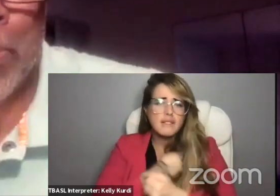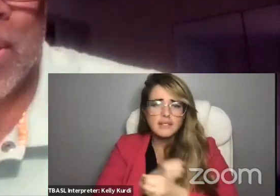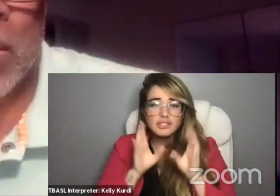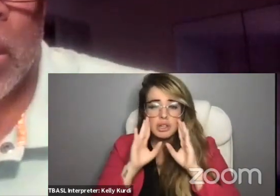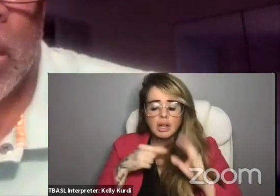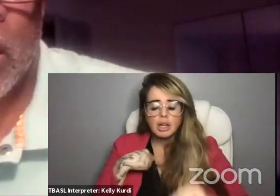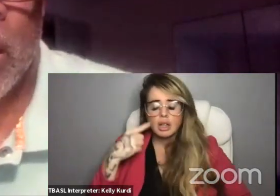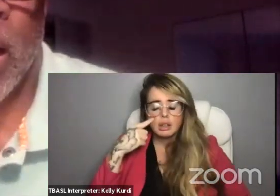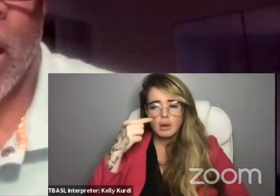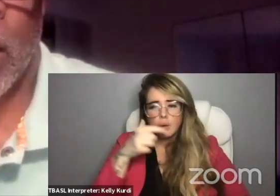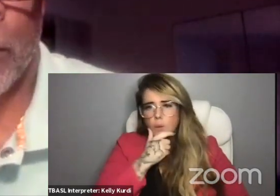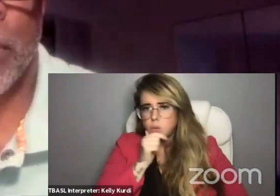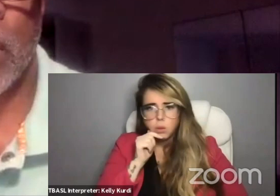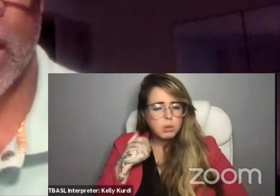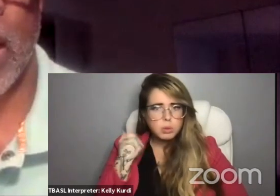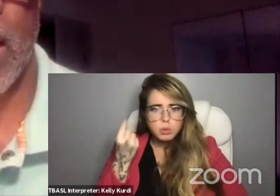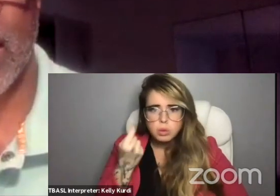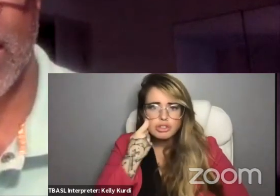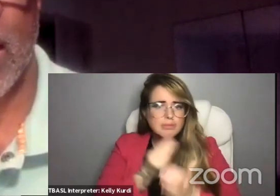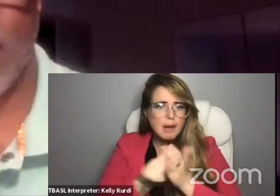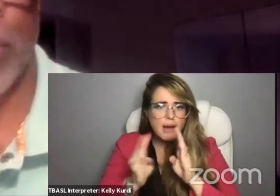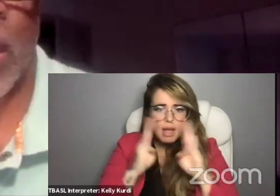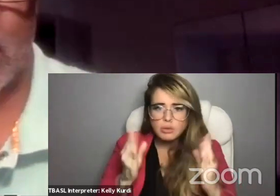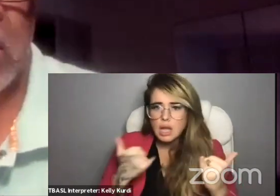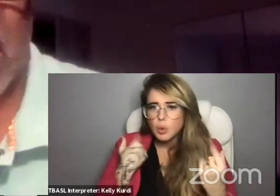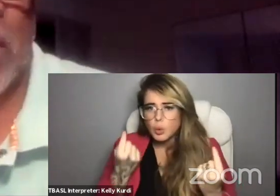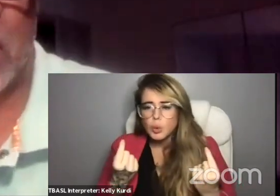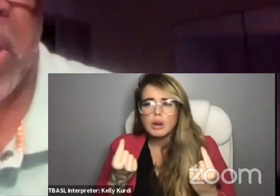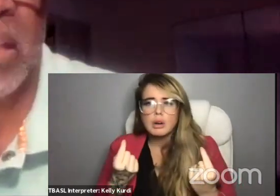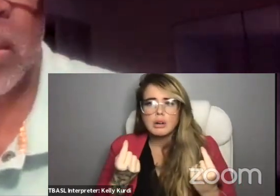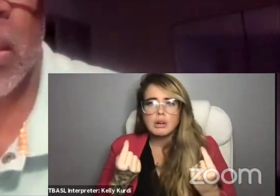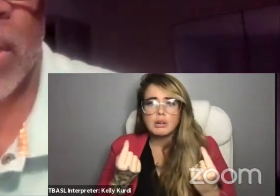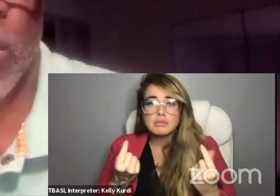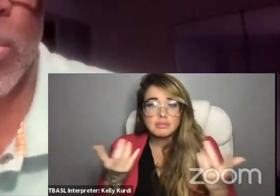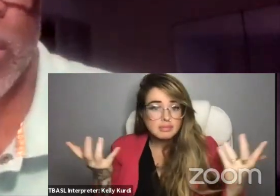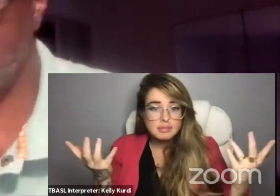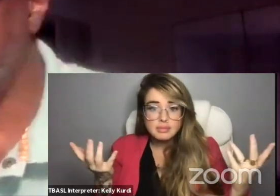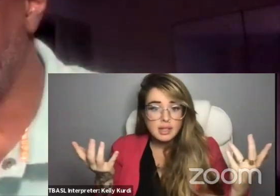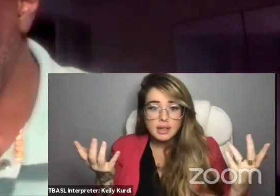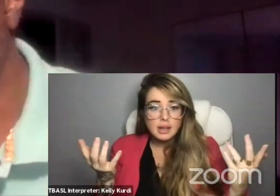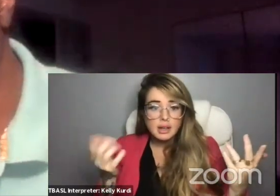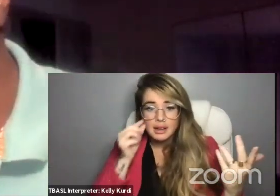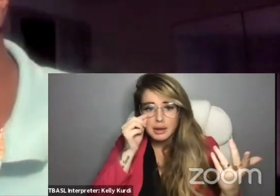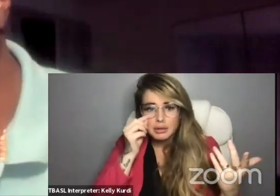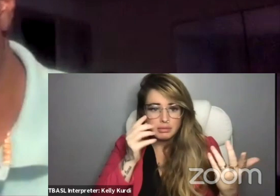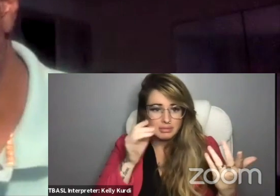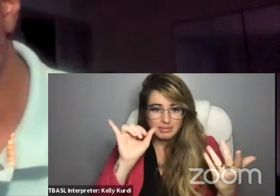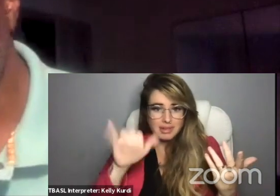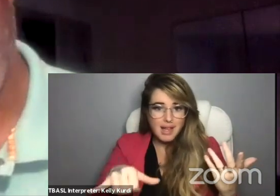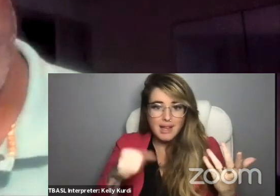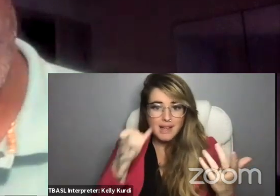What happens to me? You know, I got a help that I can't even imagine. And if I told you now, you probably wouldn't even believe